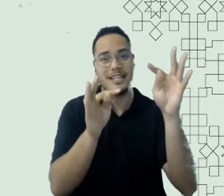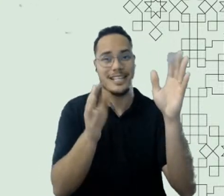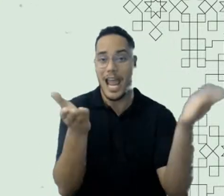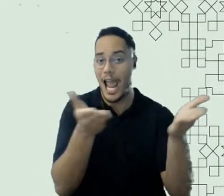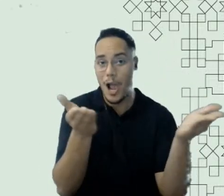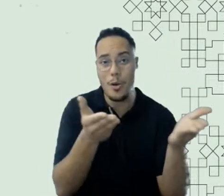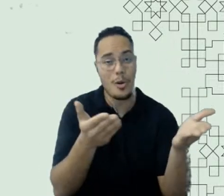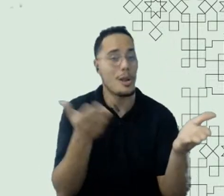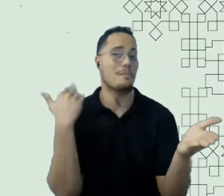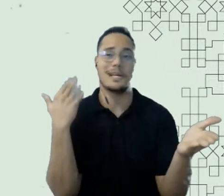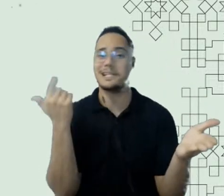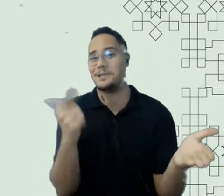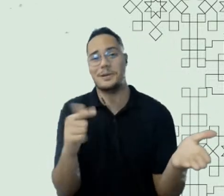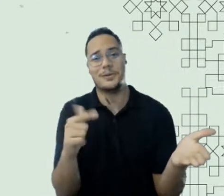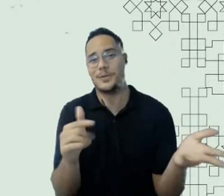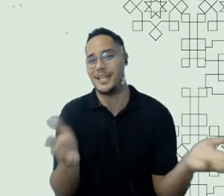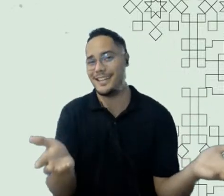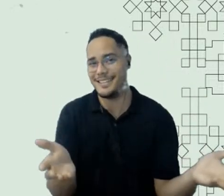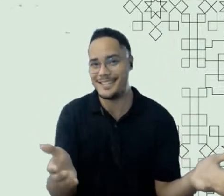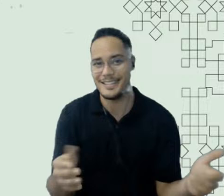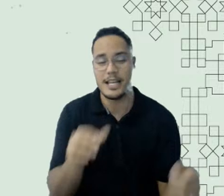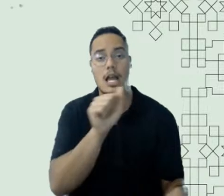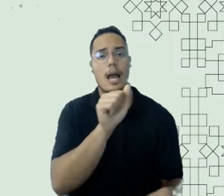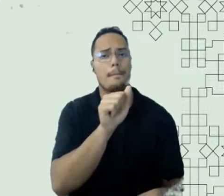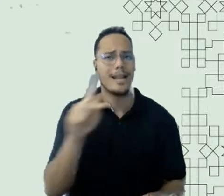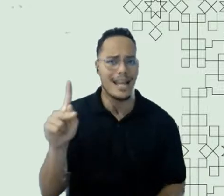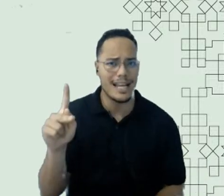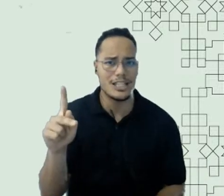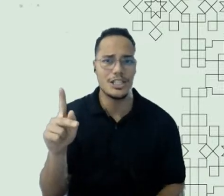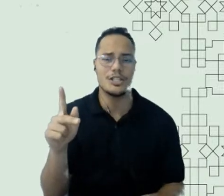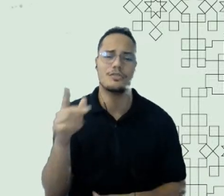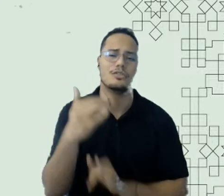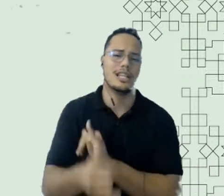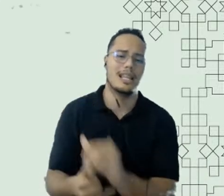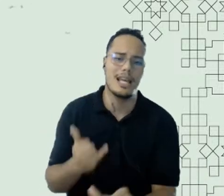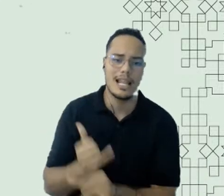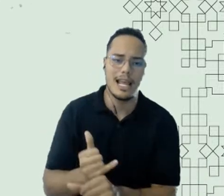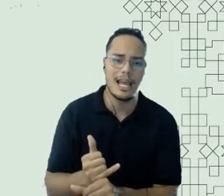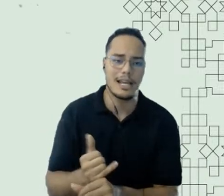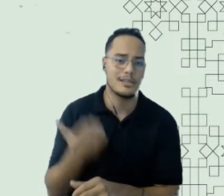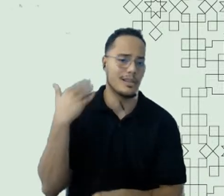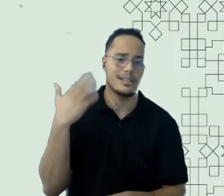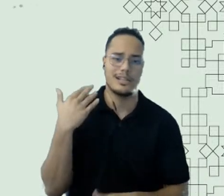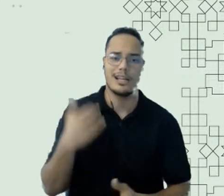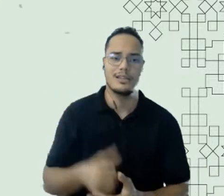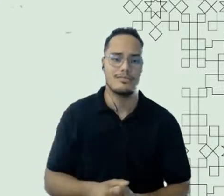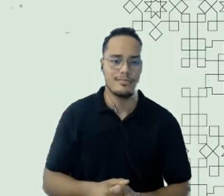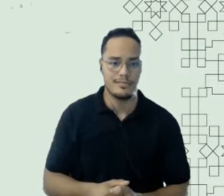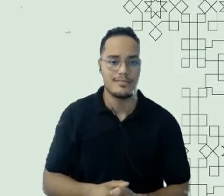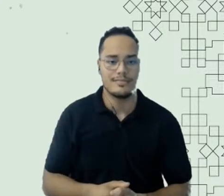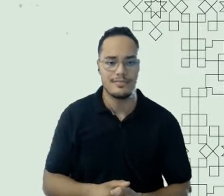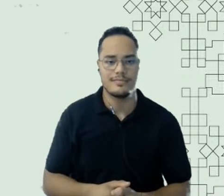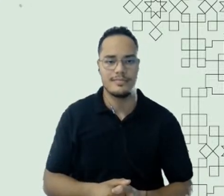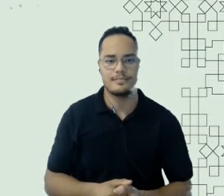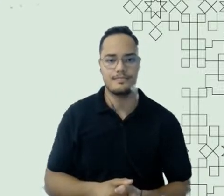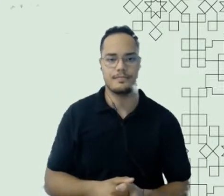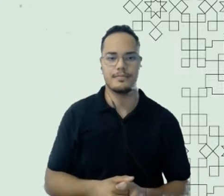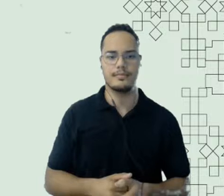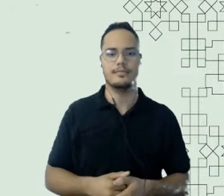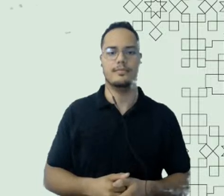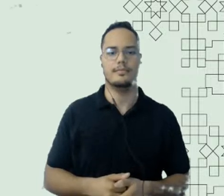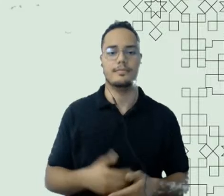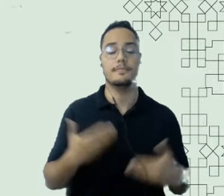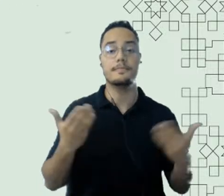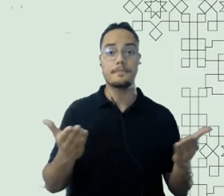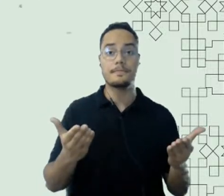the internet were not there anymore. We're not there yet. And so if you look at the time of the discussion of the directive,